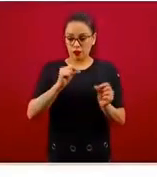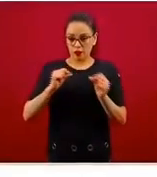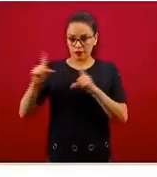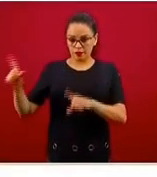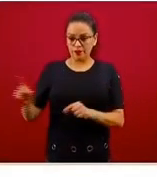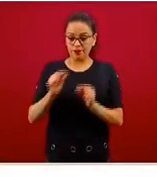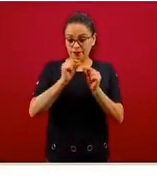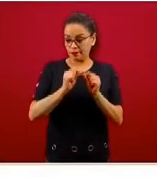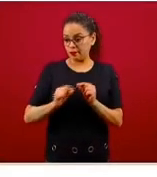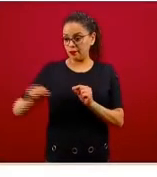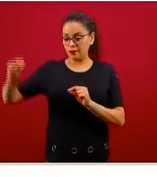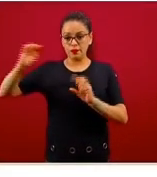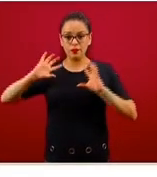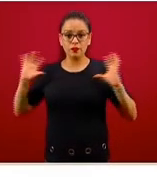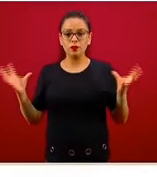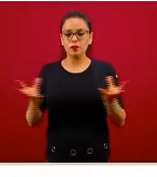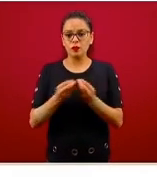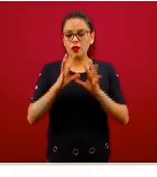We have the